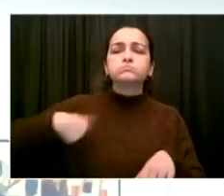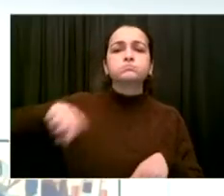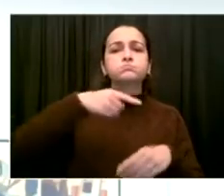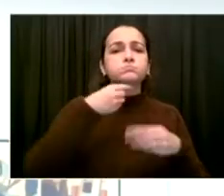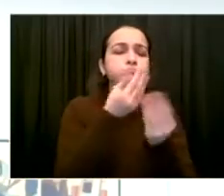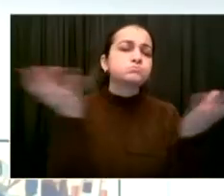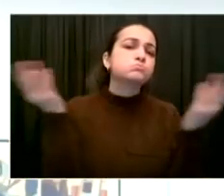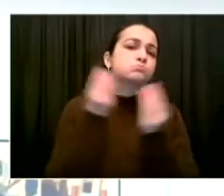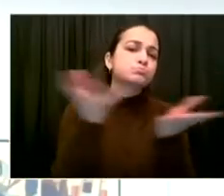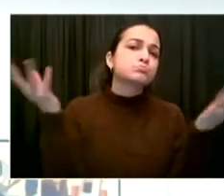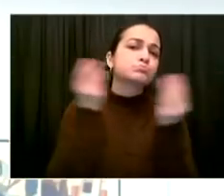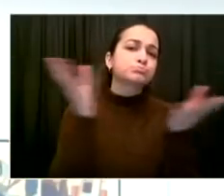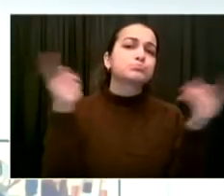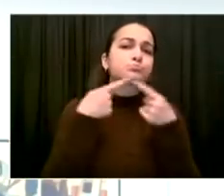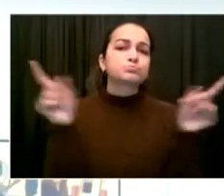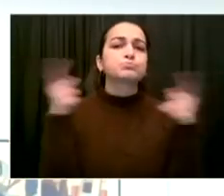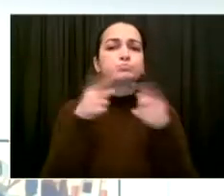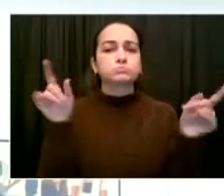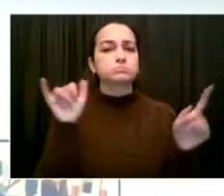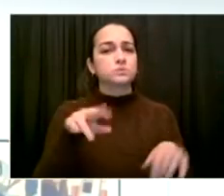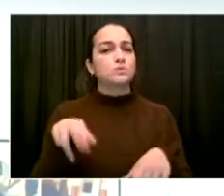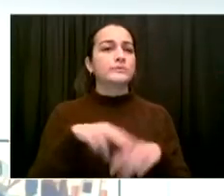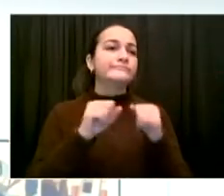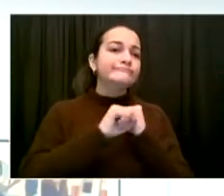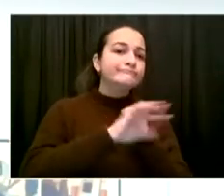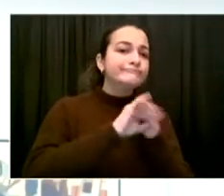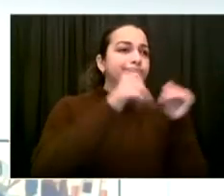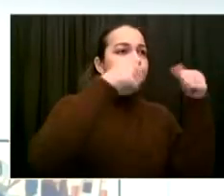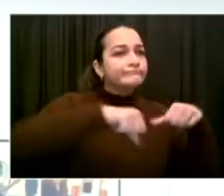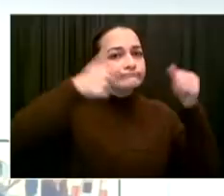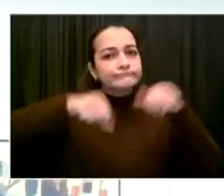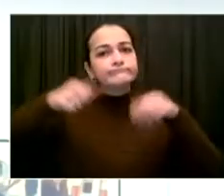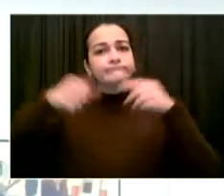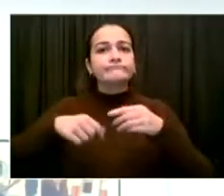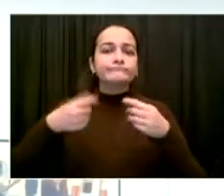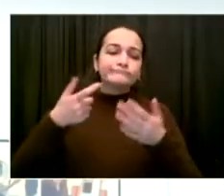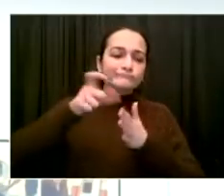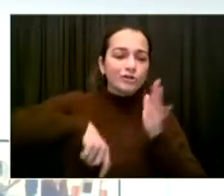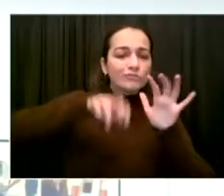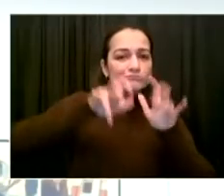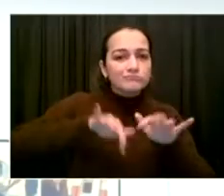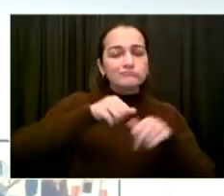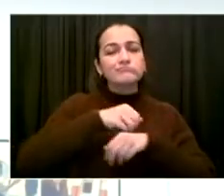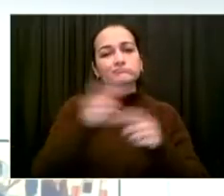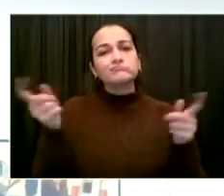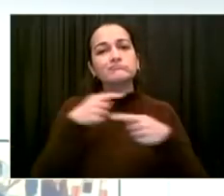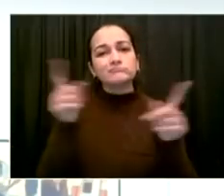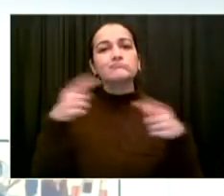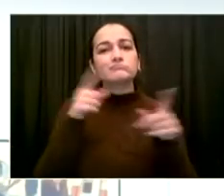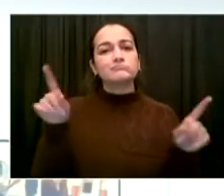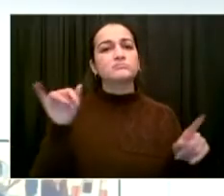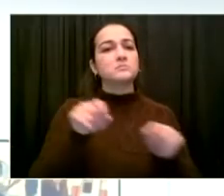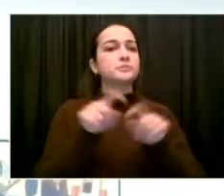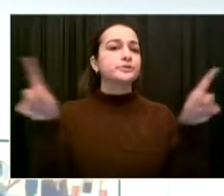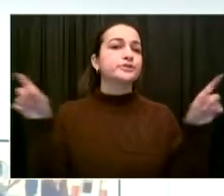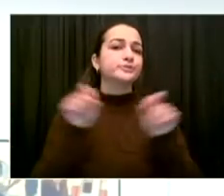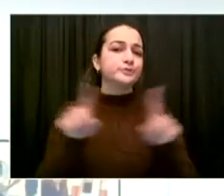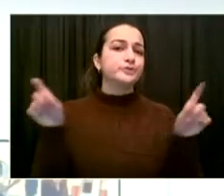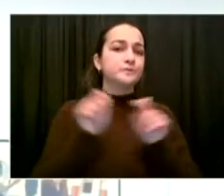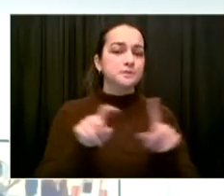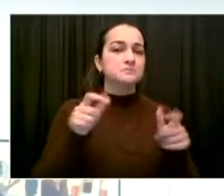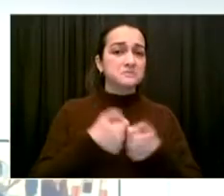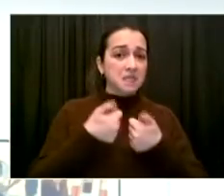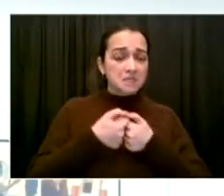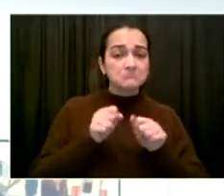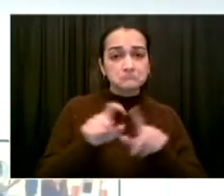working with media and journalists, but also sending out messages through text messages, as well as our